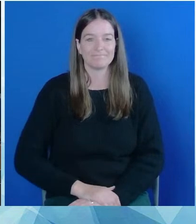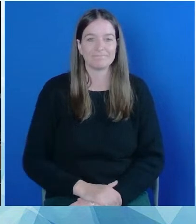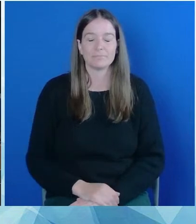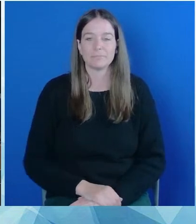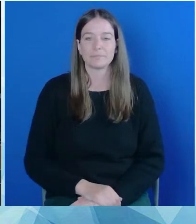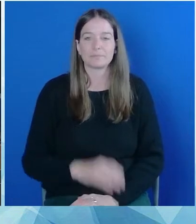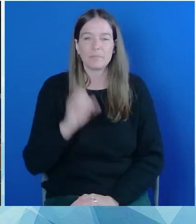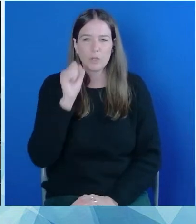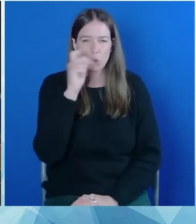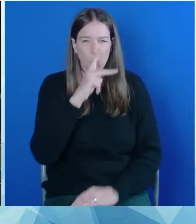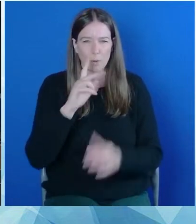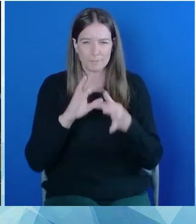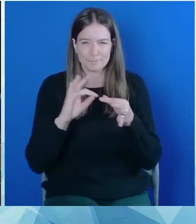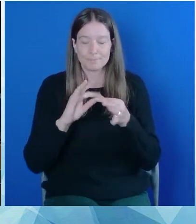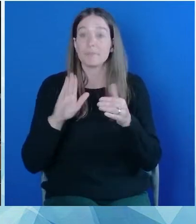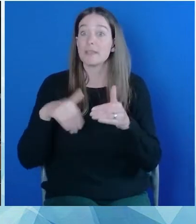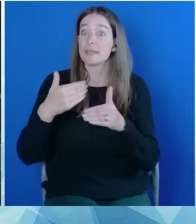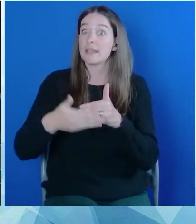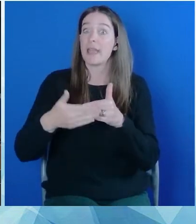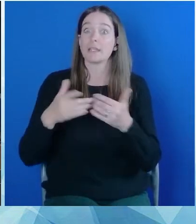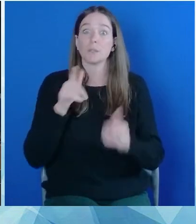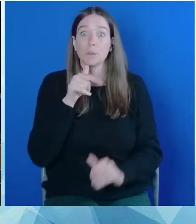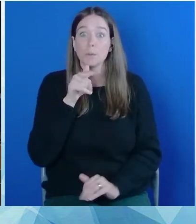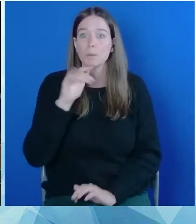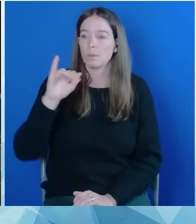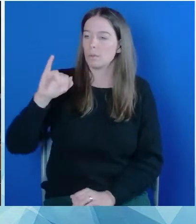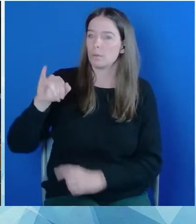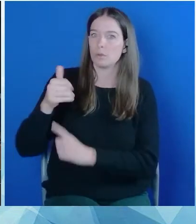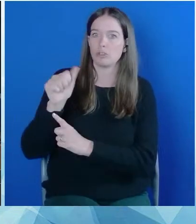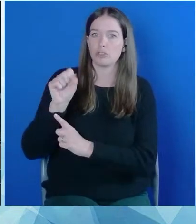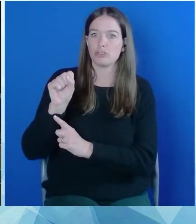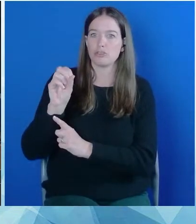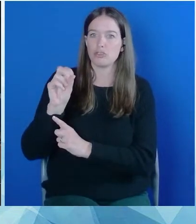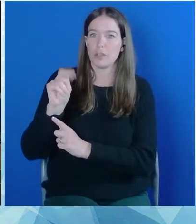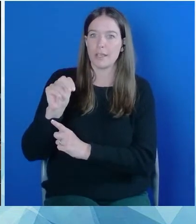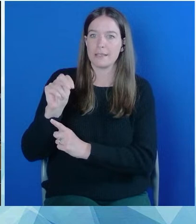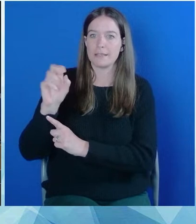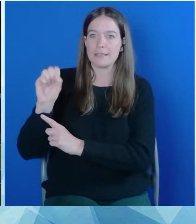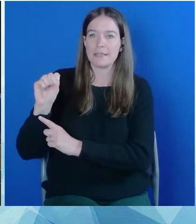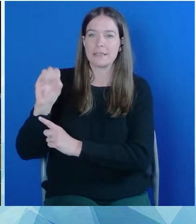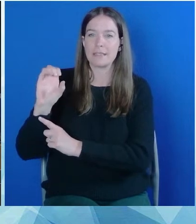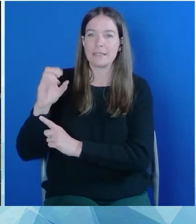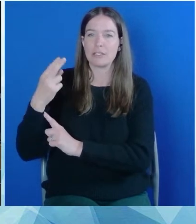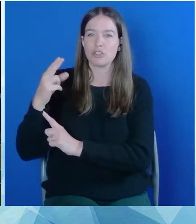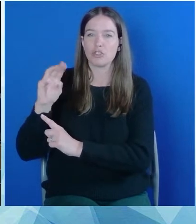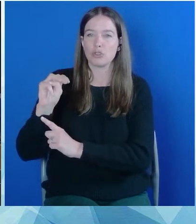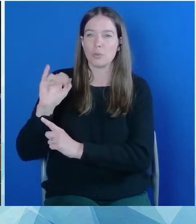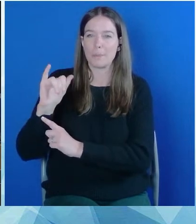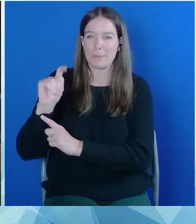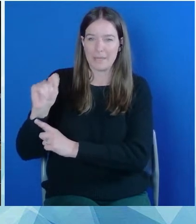Next, I have Jason Schmidt related to SB 1402.